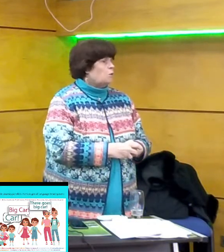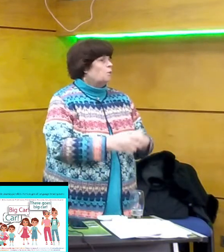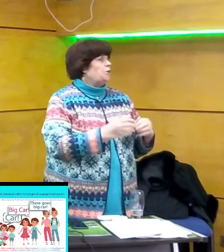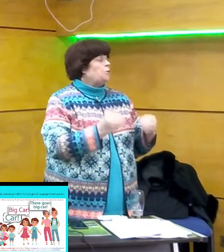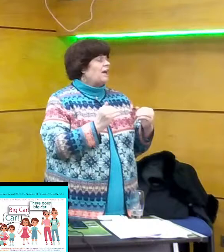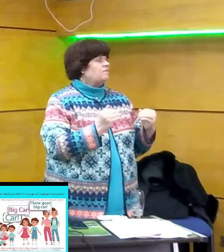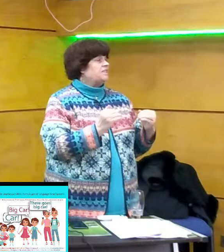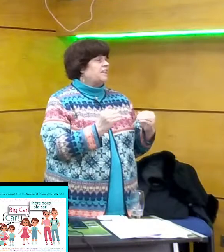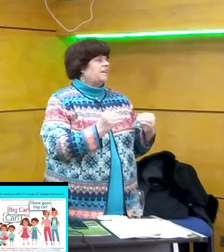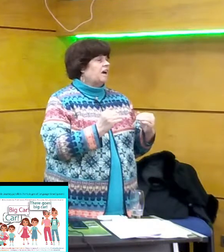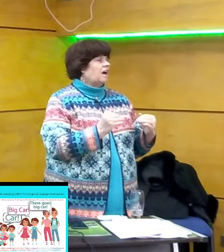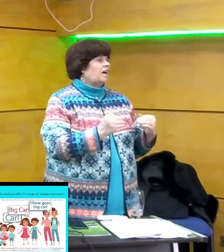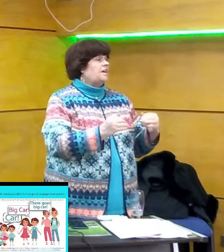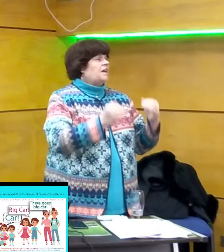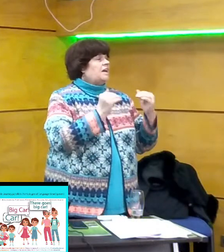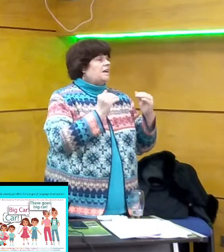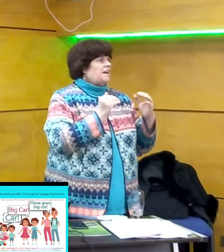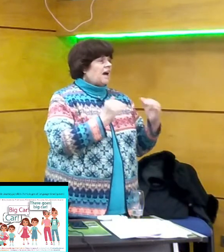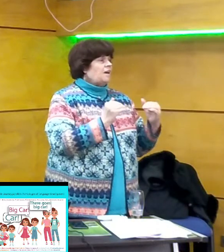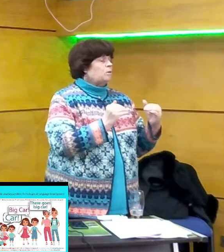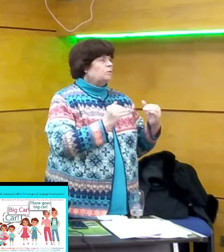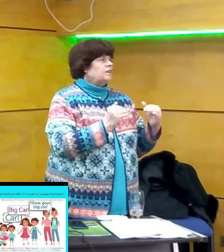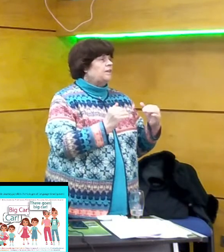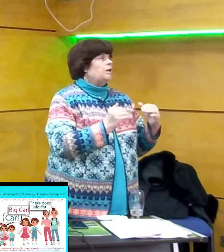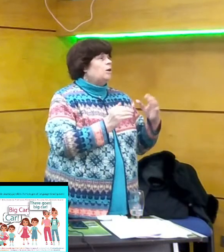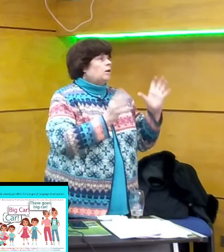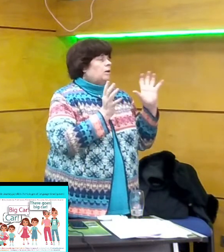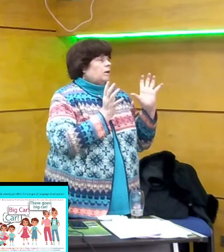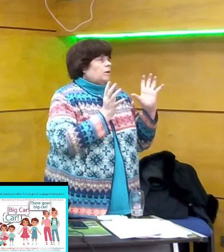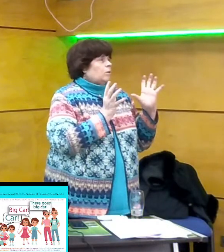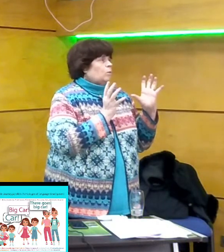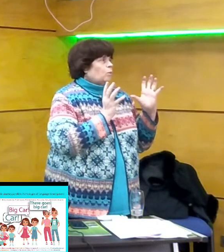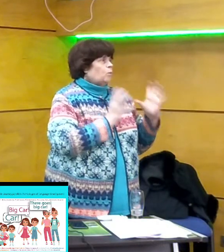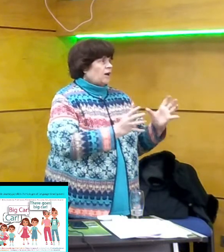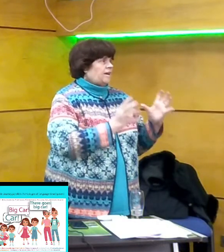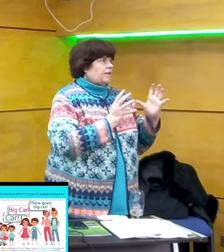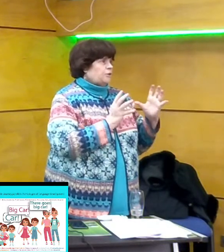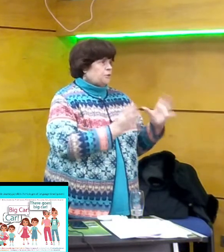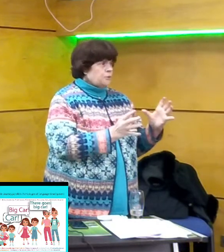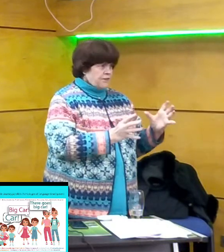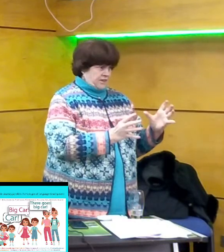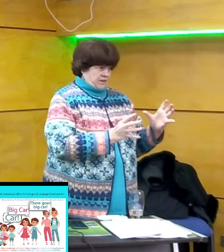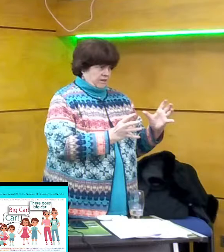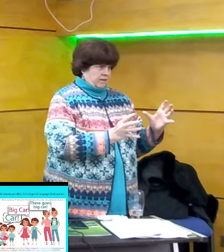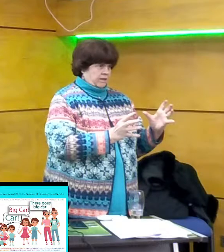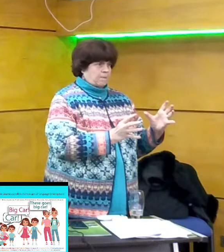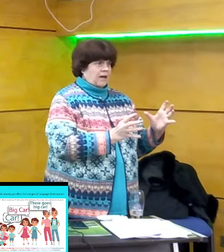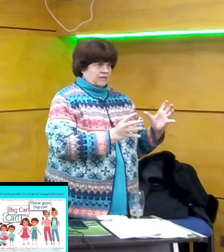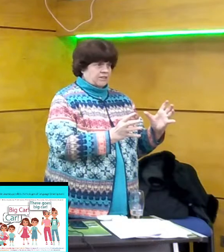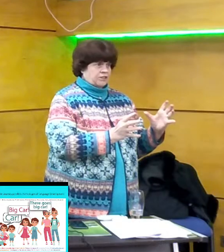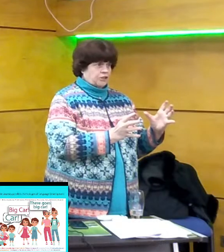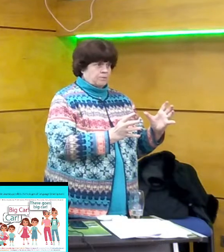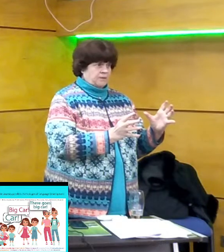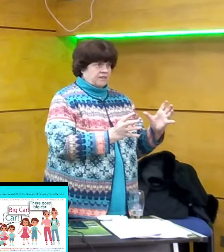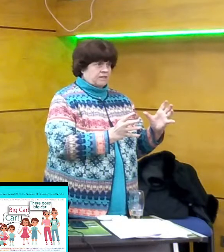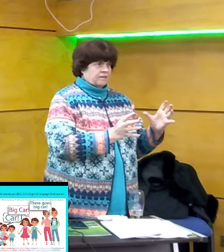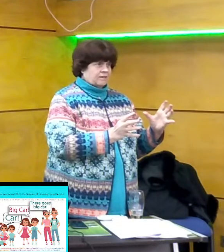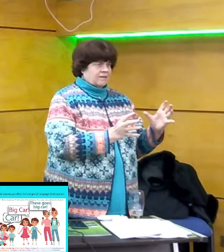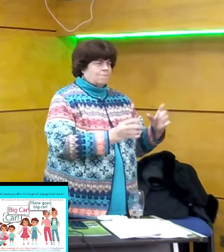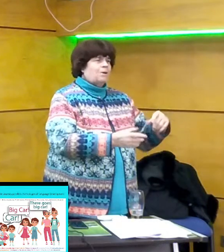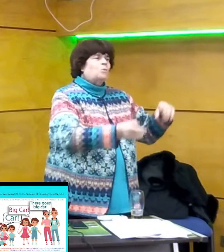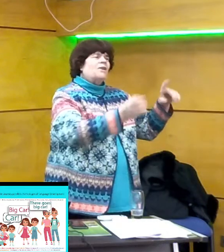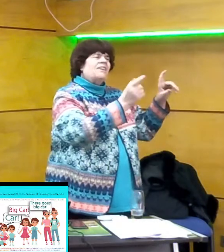Nations, where you have to take on not only what you think the policy should